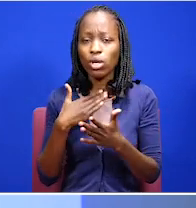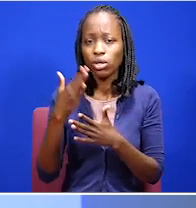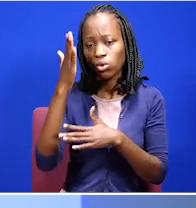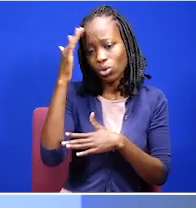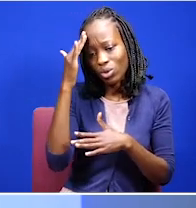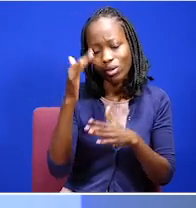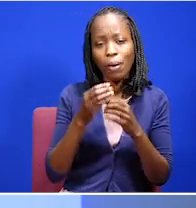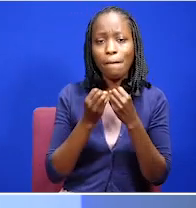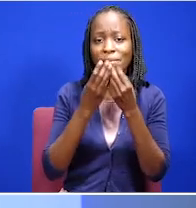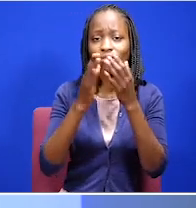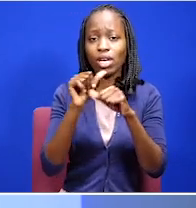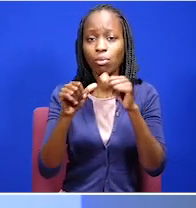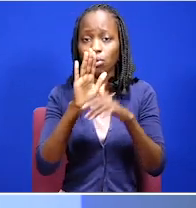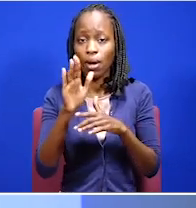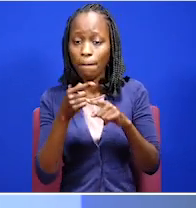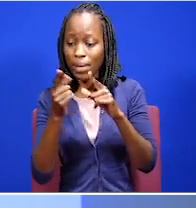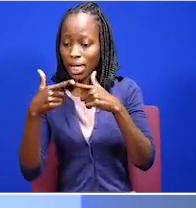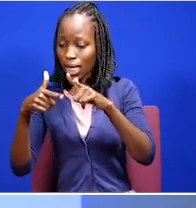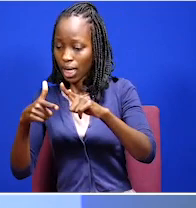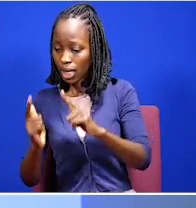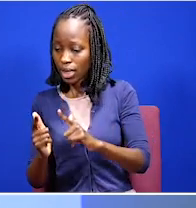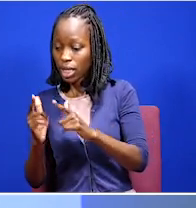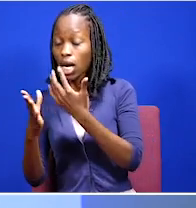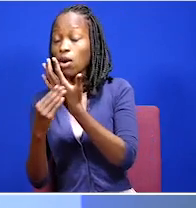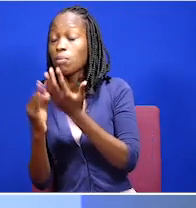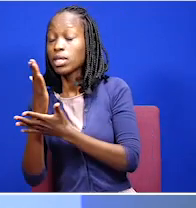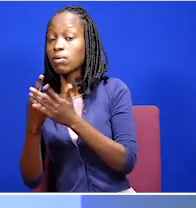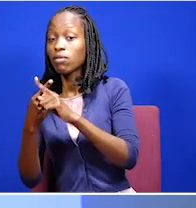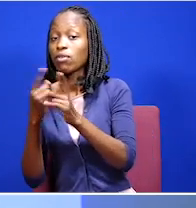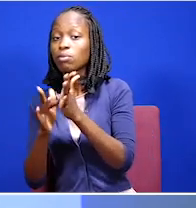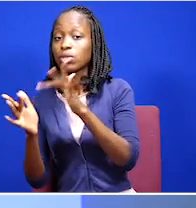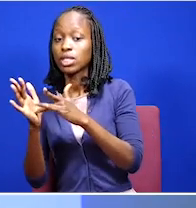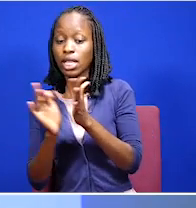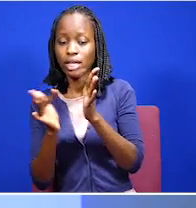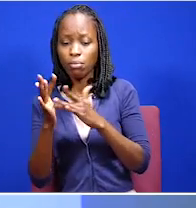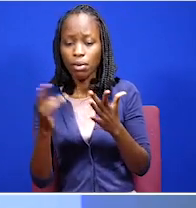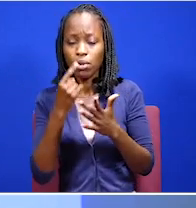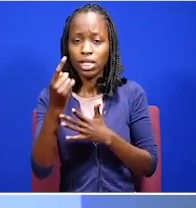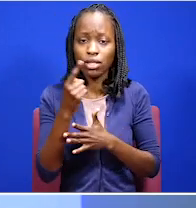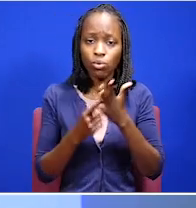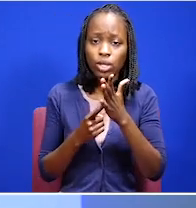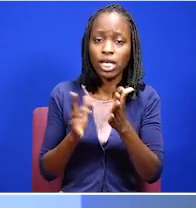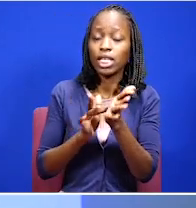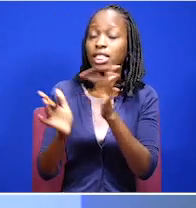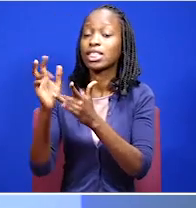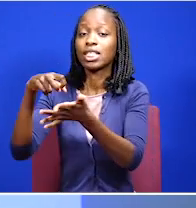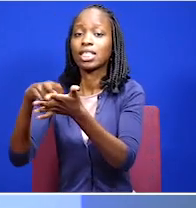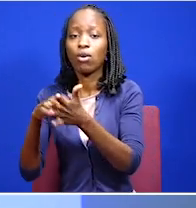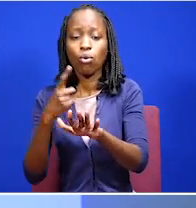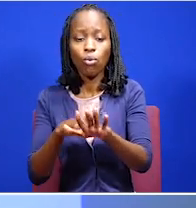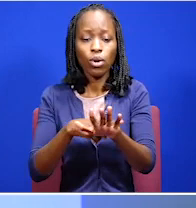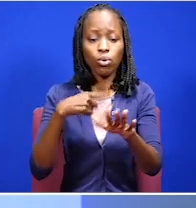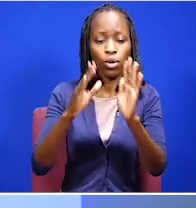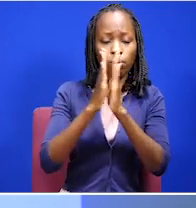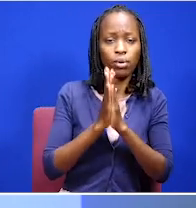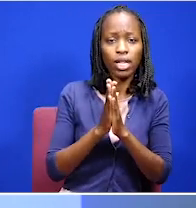whatnot. I don't want to know about those details. Let's borrow a leaf from the Lord Jesus. The Bible says he knelt down.